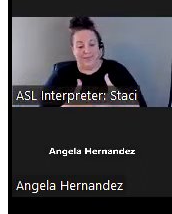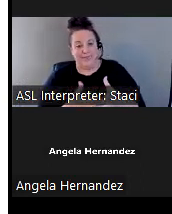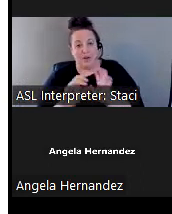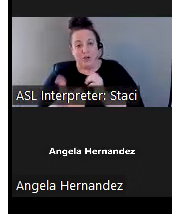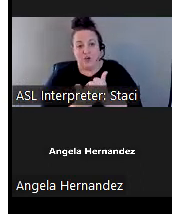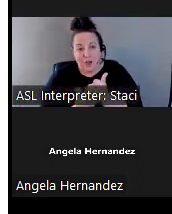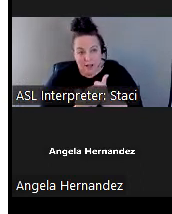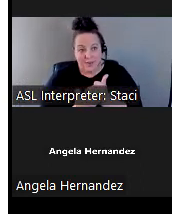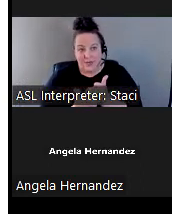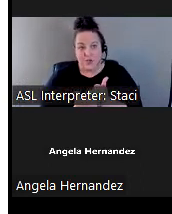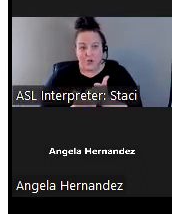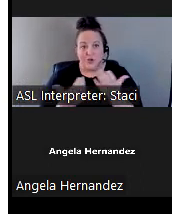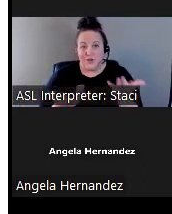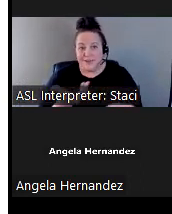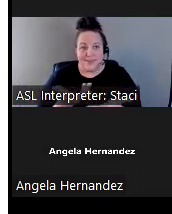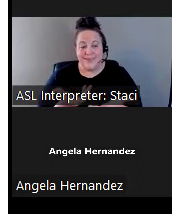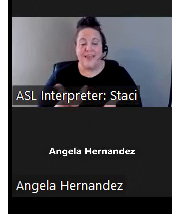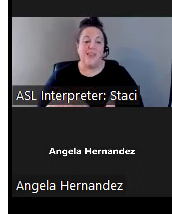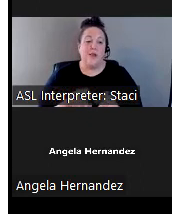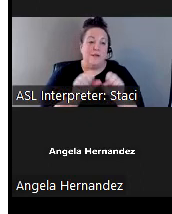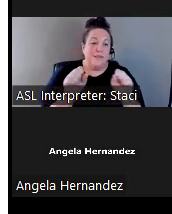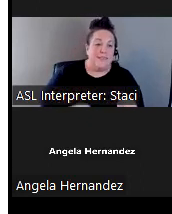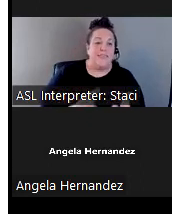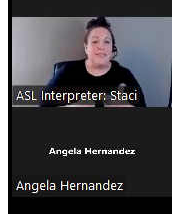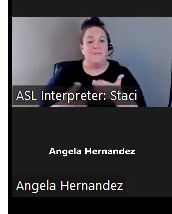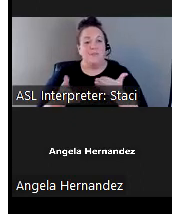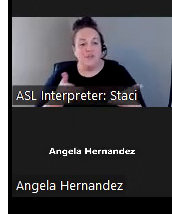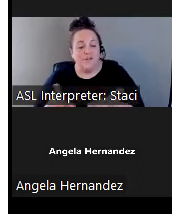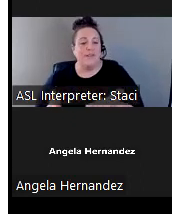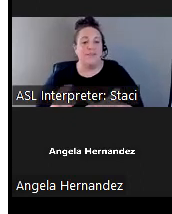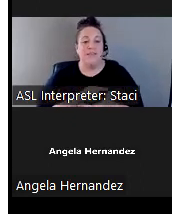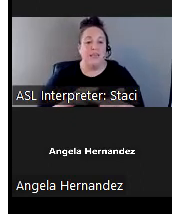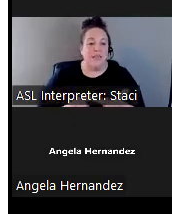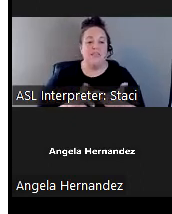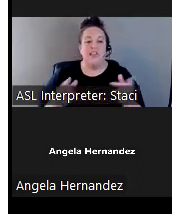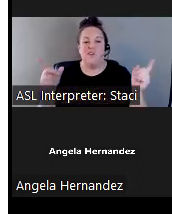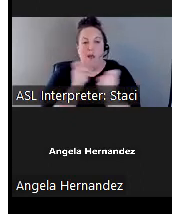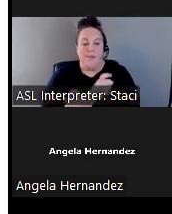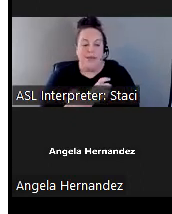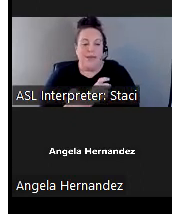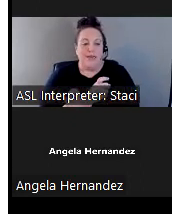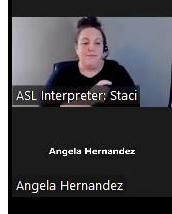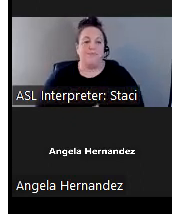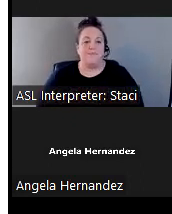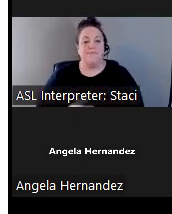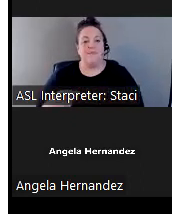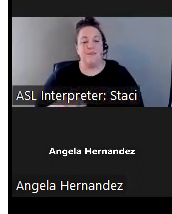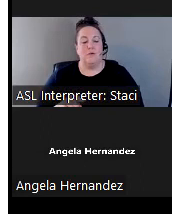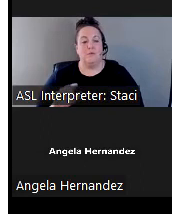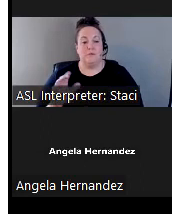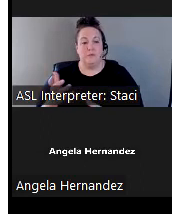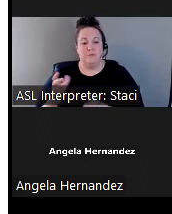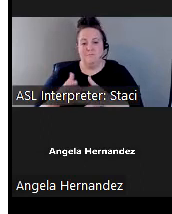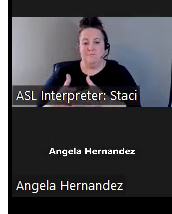you know, how those systems and services, you know, are complicated by this population. The reality